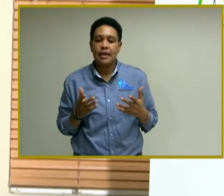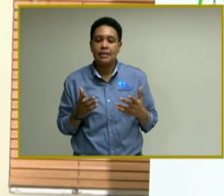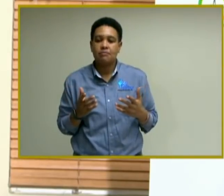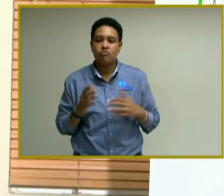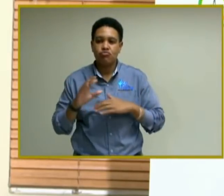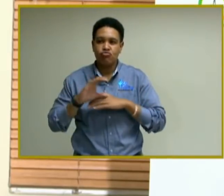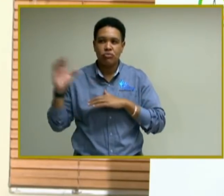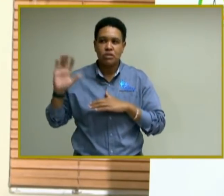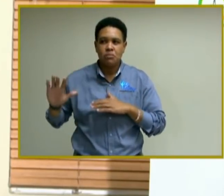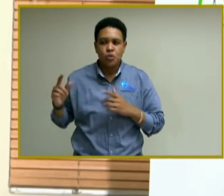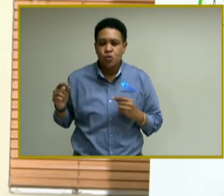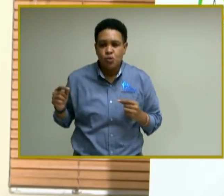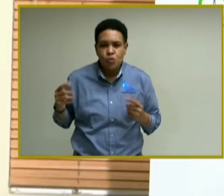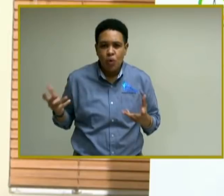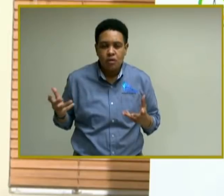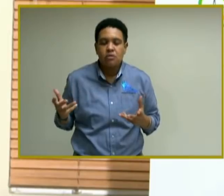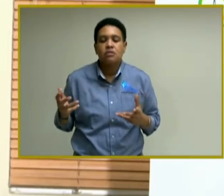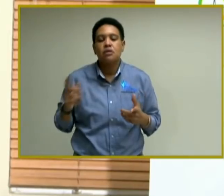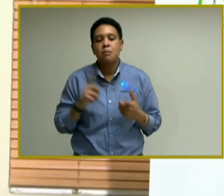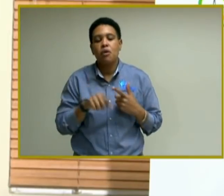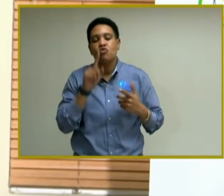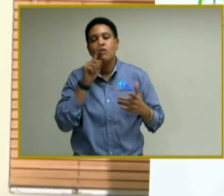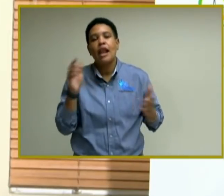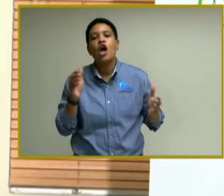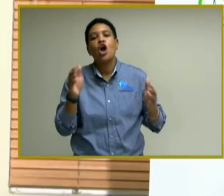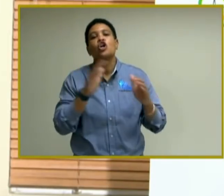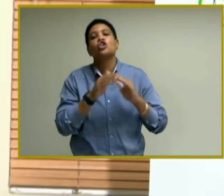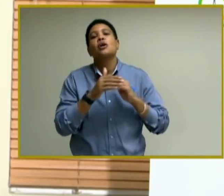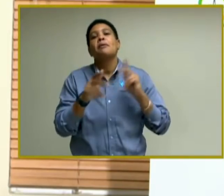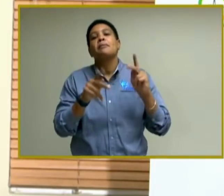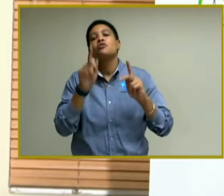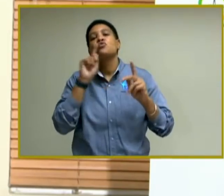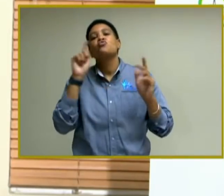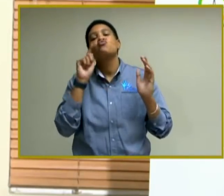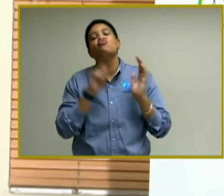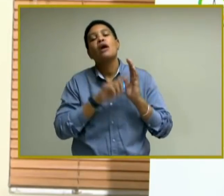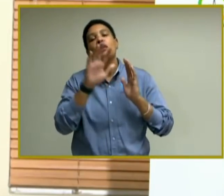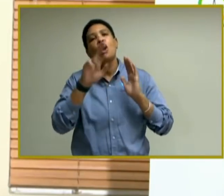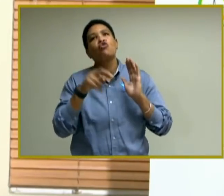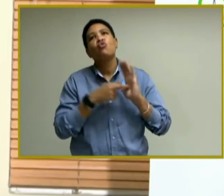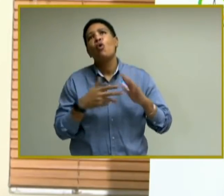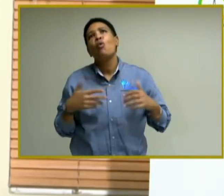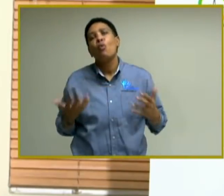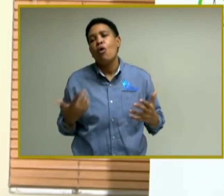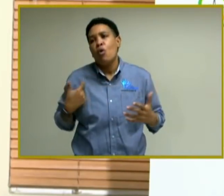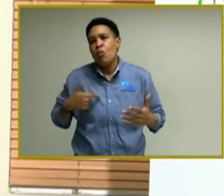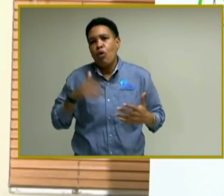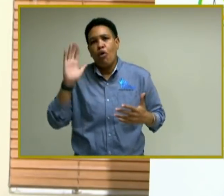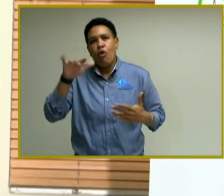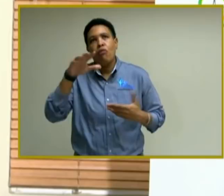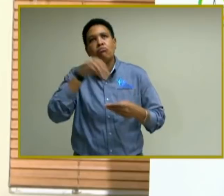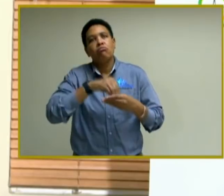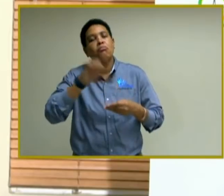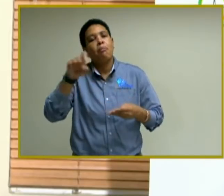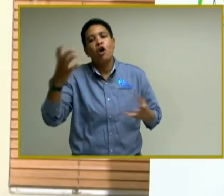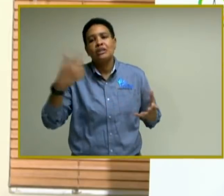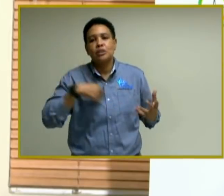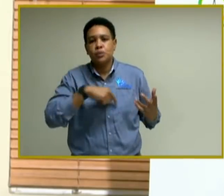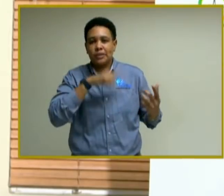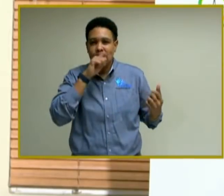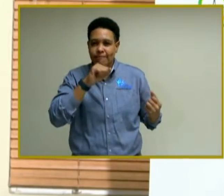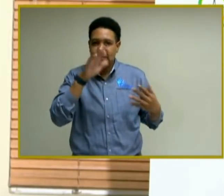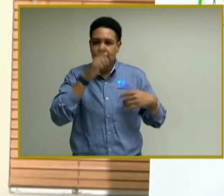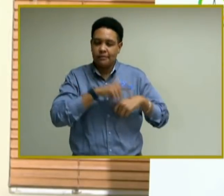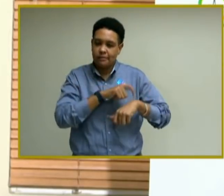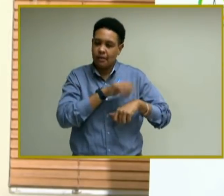season and to encourage Jamaicans to recognize the role that we all must play as we face the